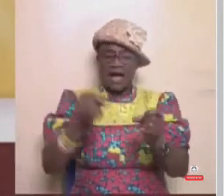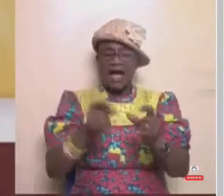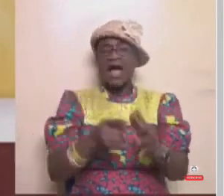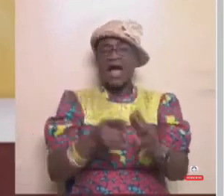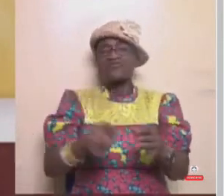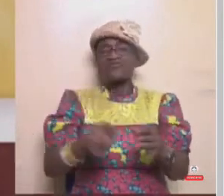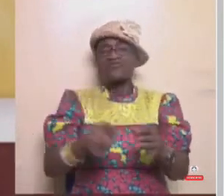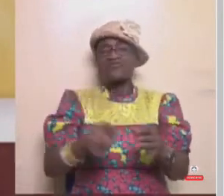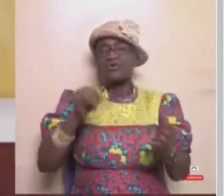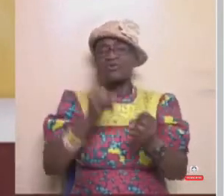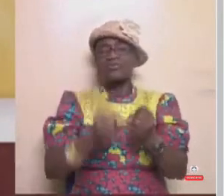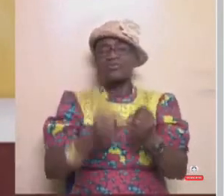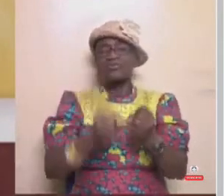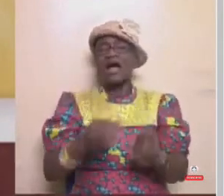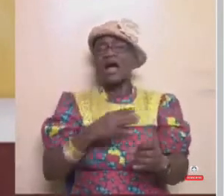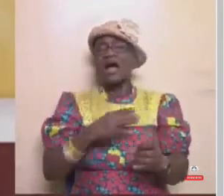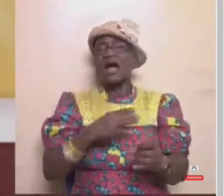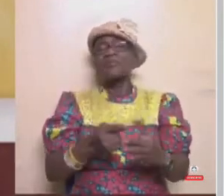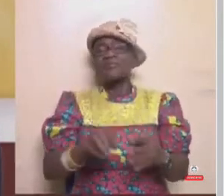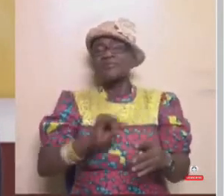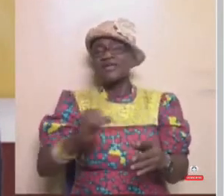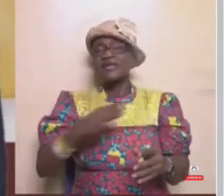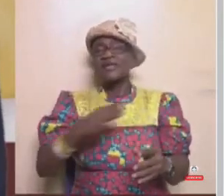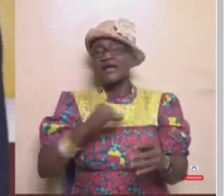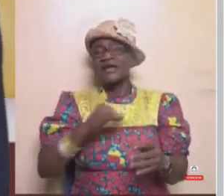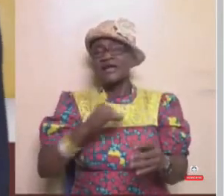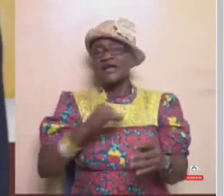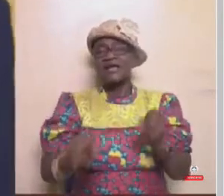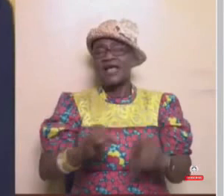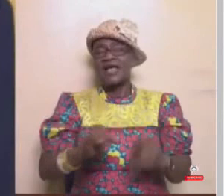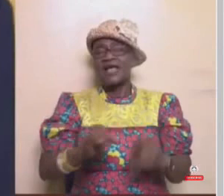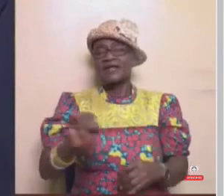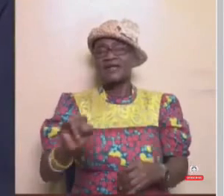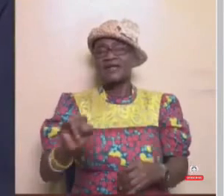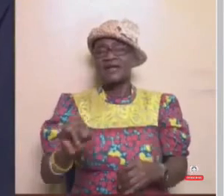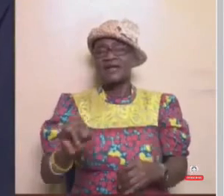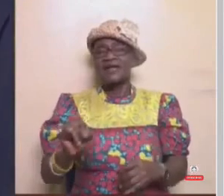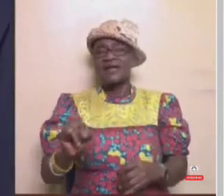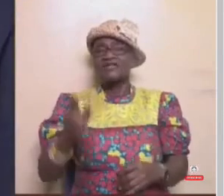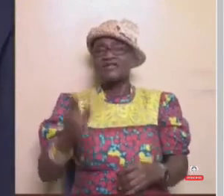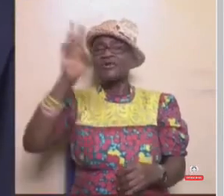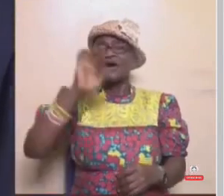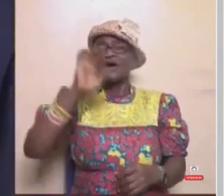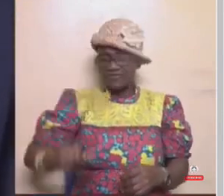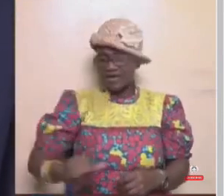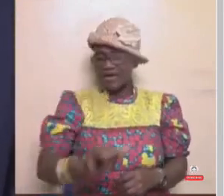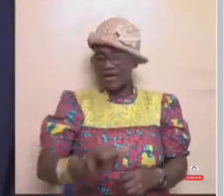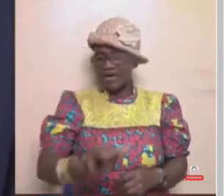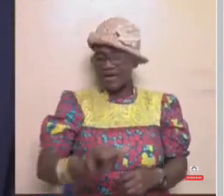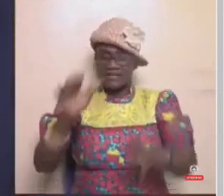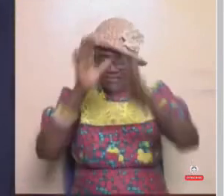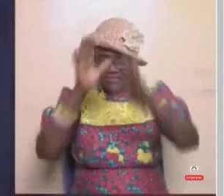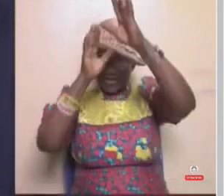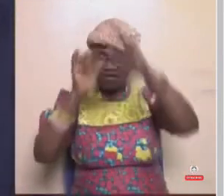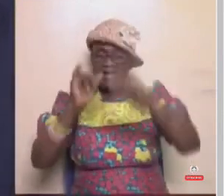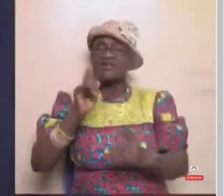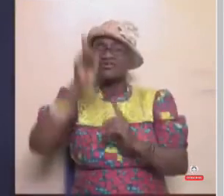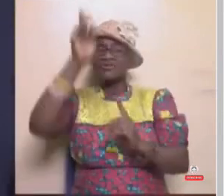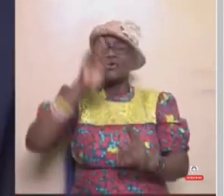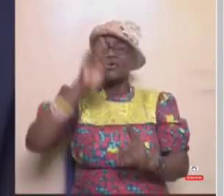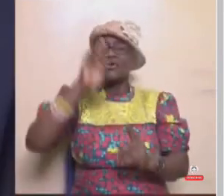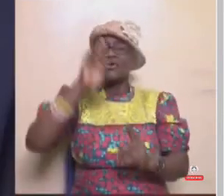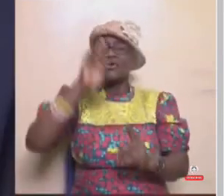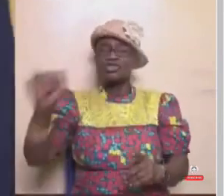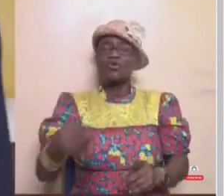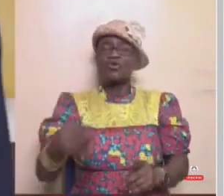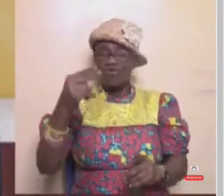Omega. You are the beginning. You are the ending. You are the everlasting Father. You are the Jehovah Rapha,